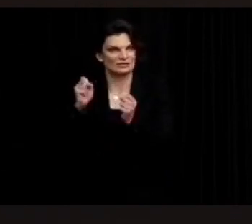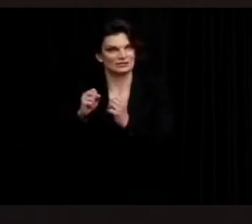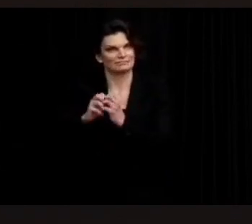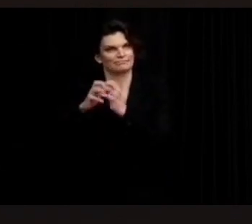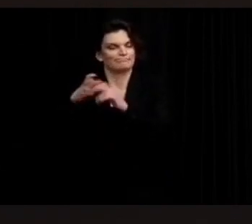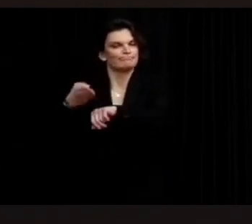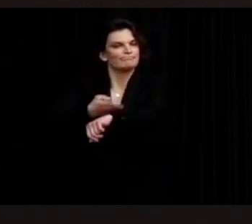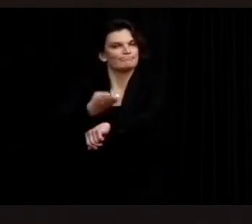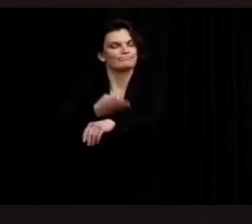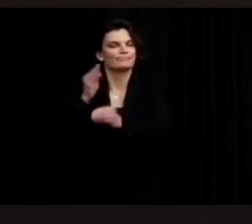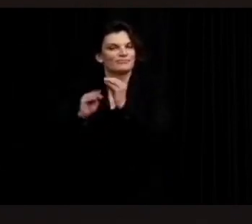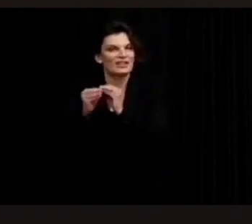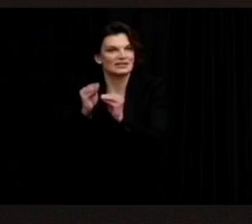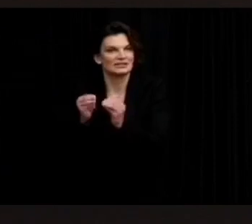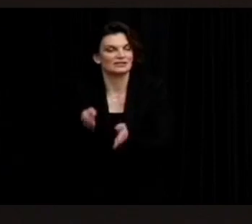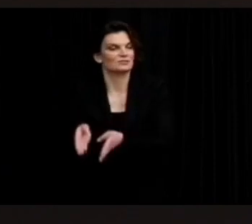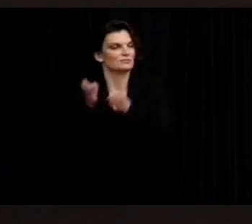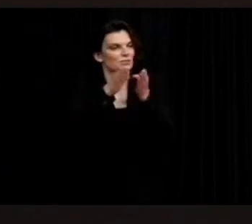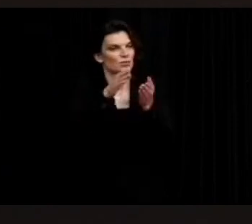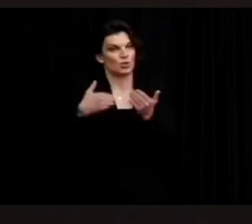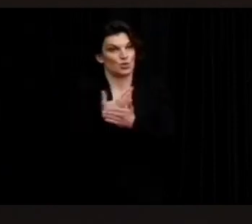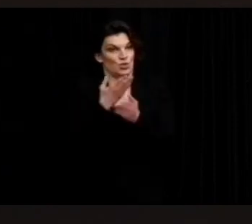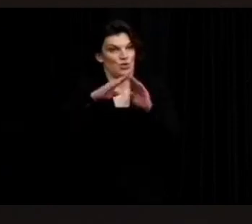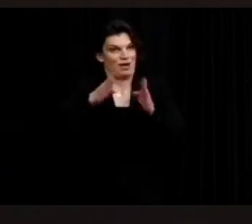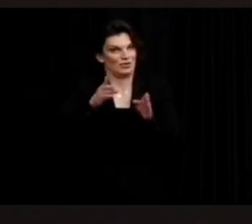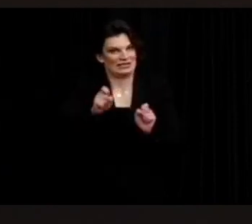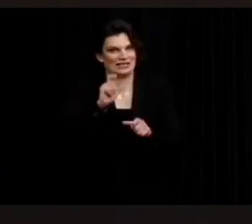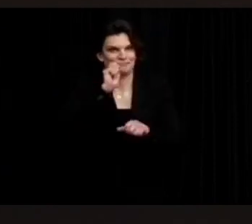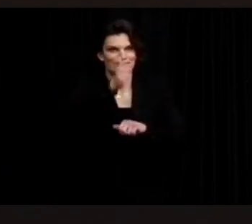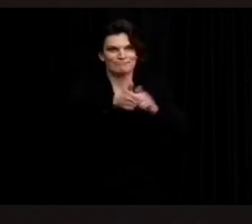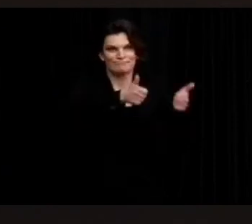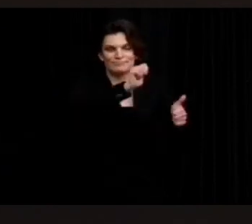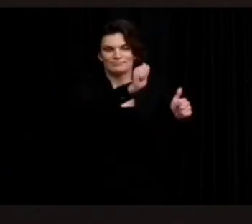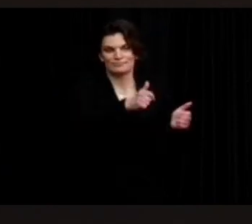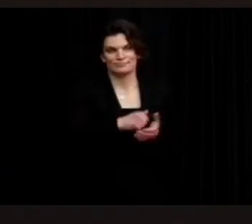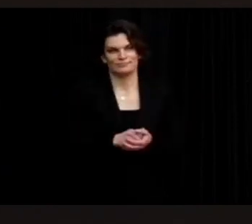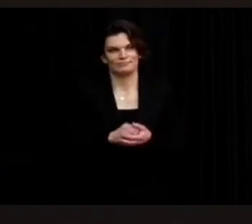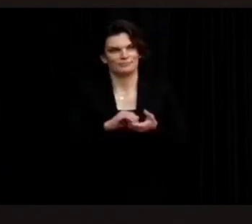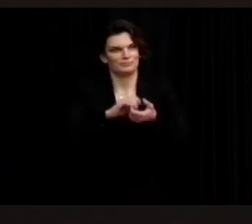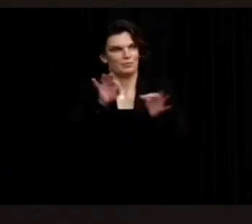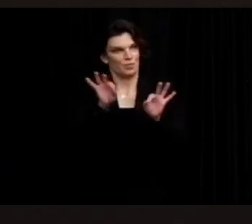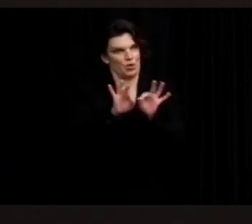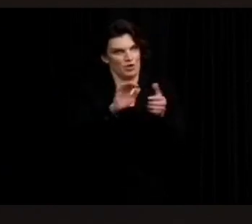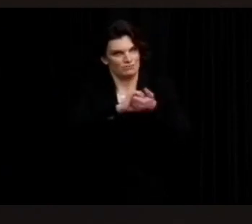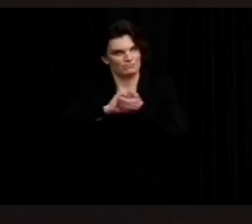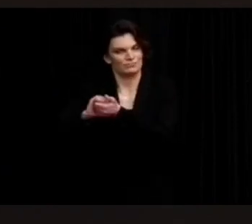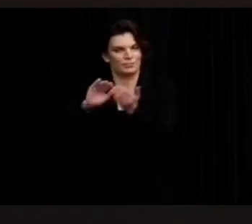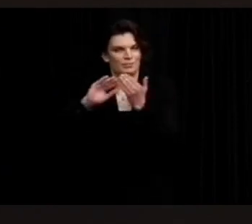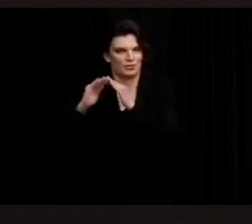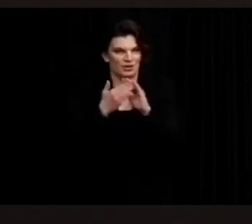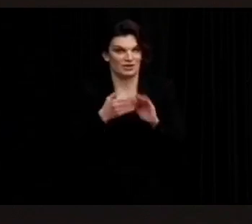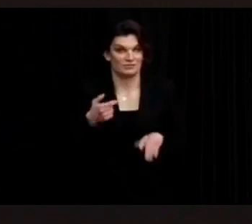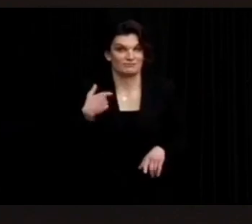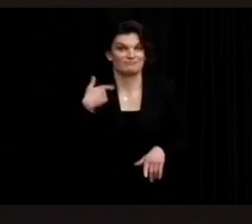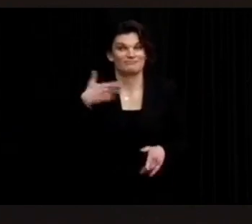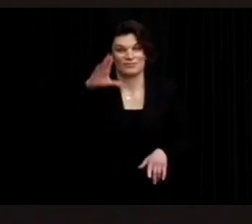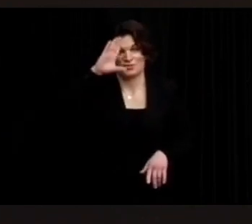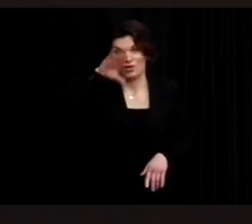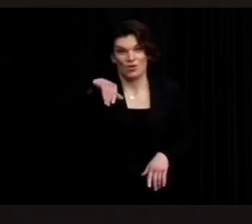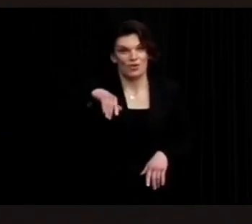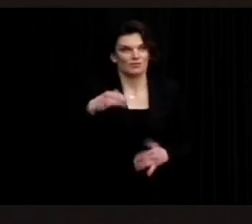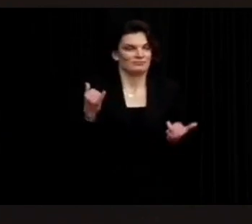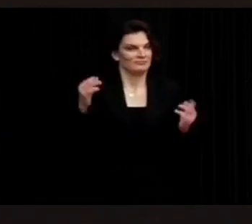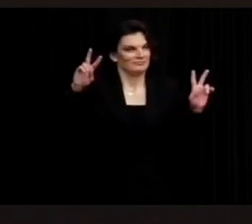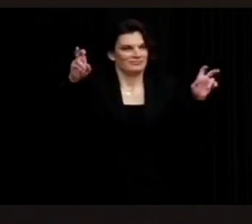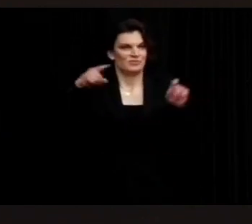but also building new housing stock, working with communities. We know that the rent is too high.